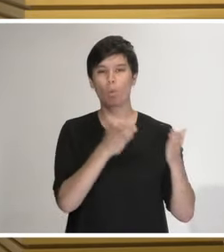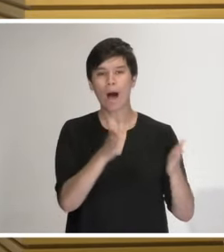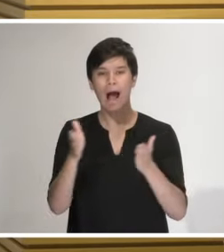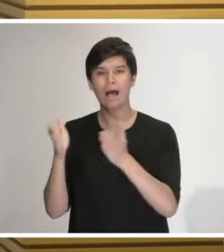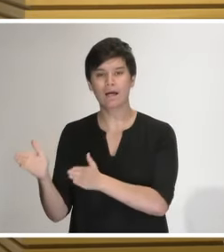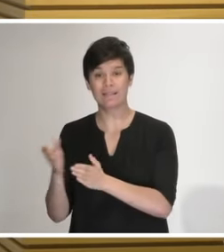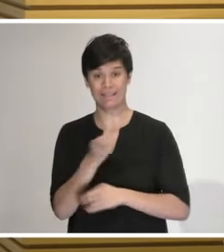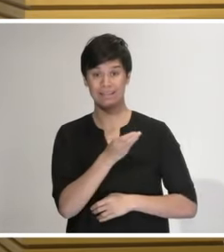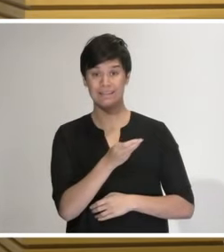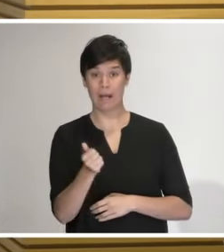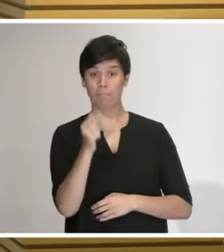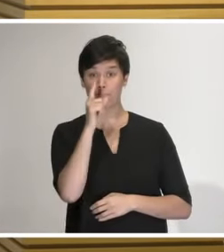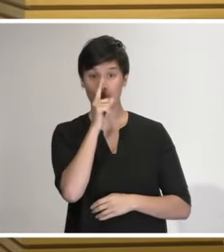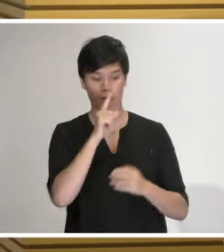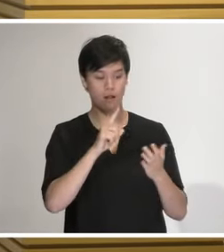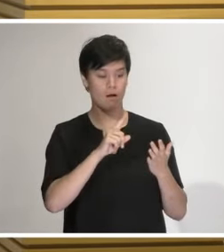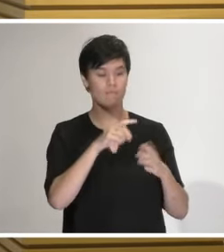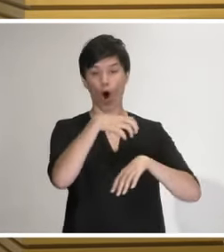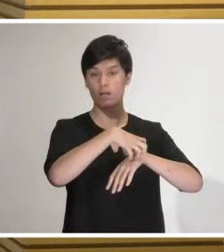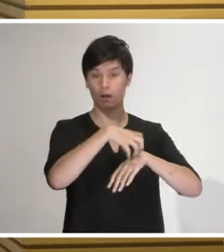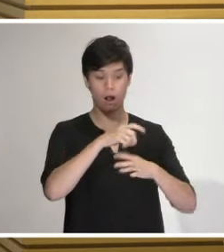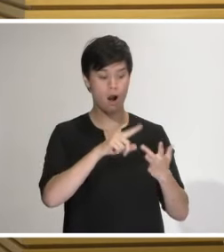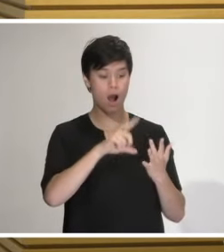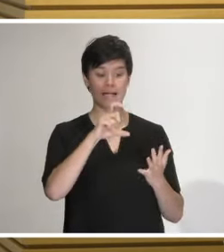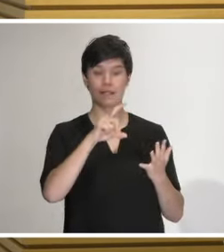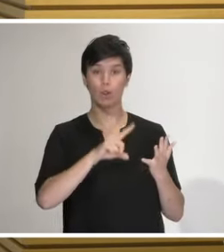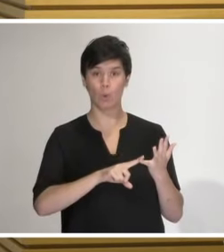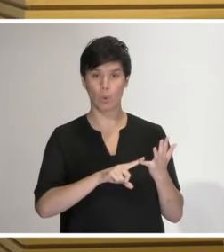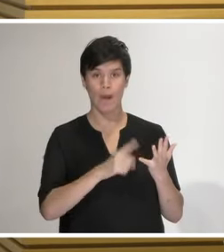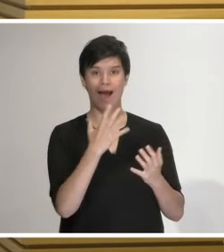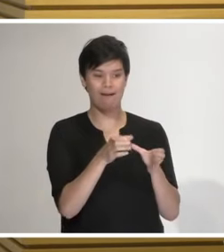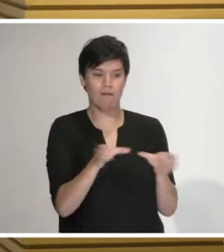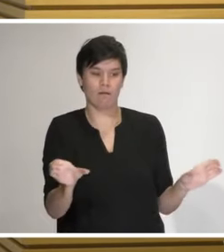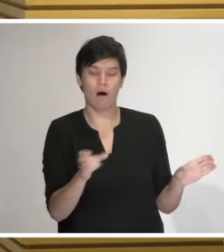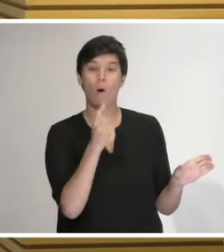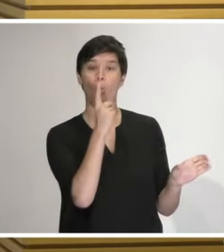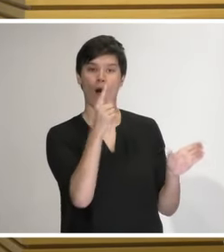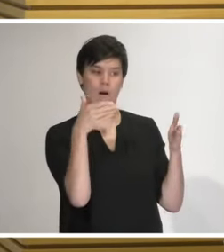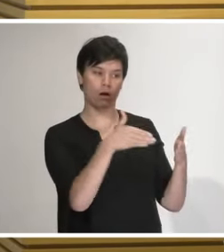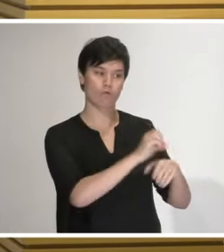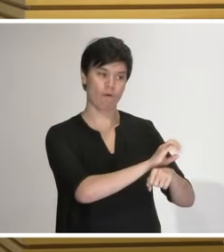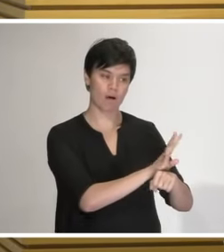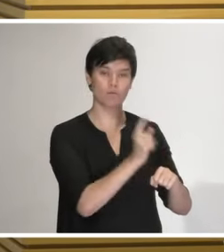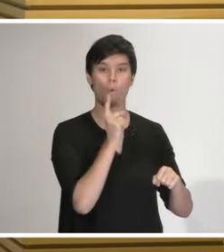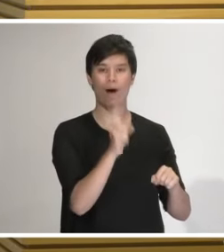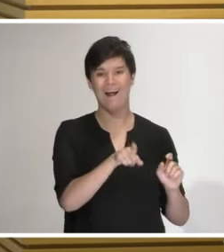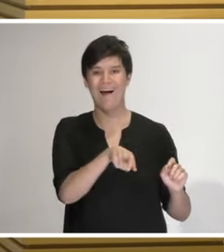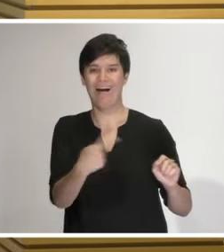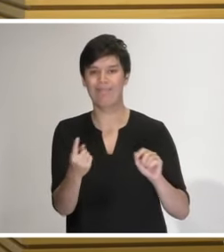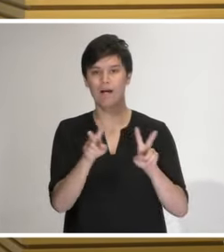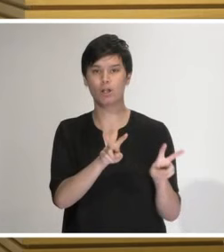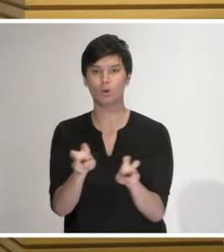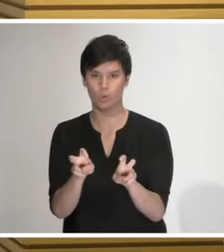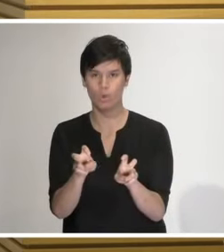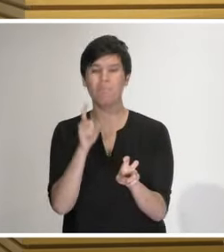essentially ring fence space for treating people with COVID-19 infection. So every hospital has a plan, and it depends on the size